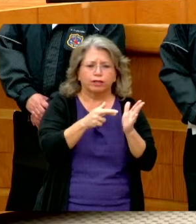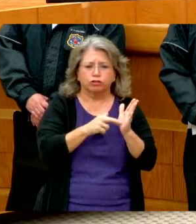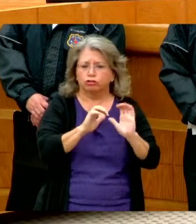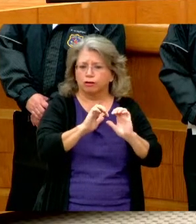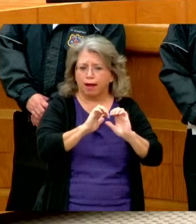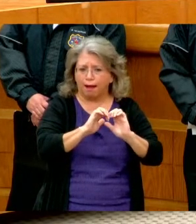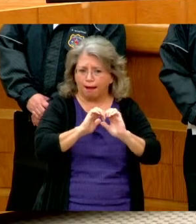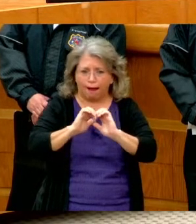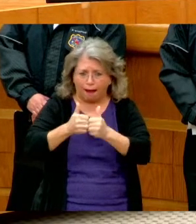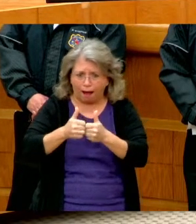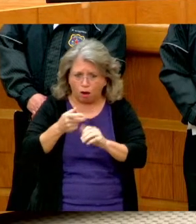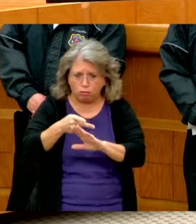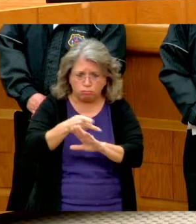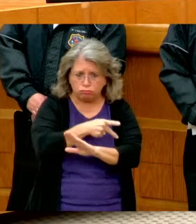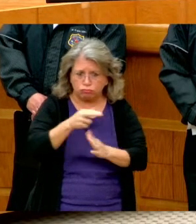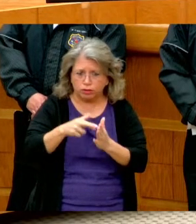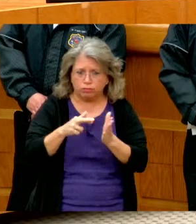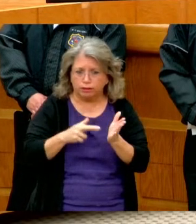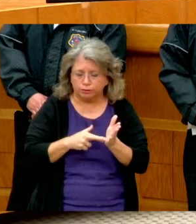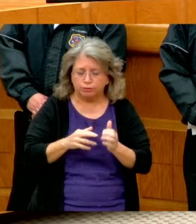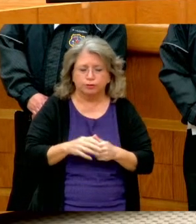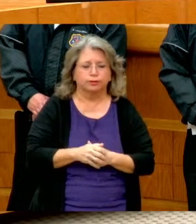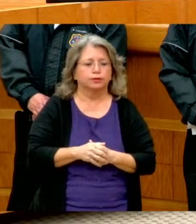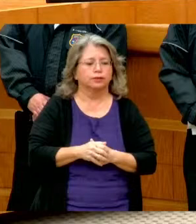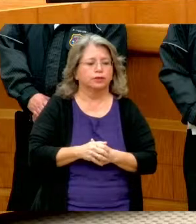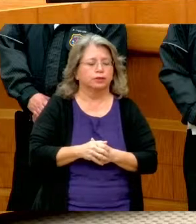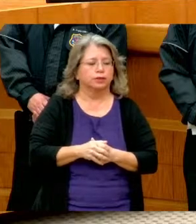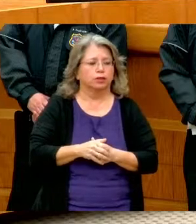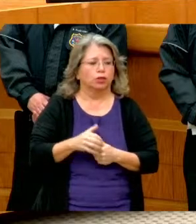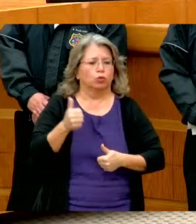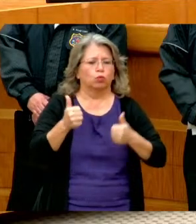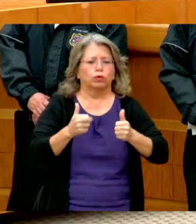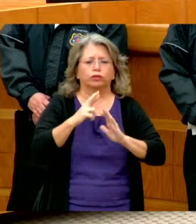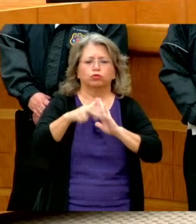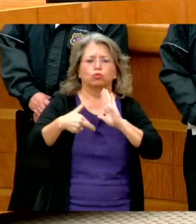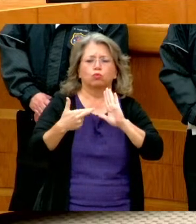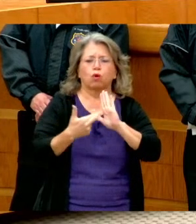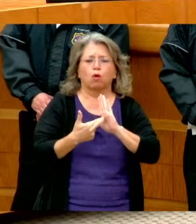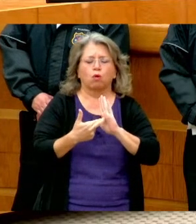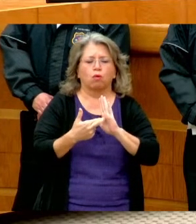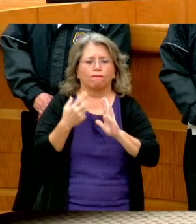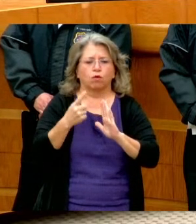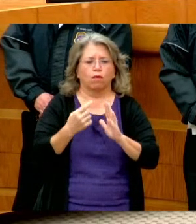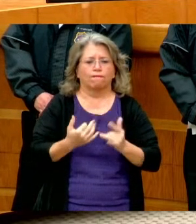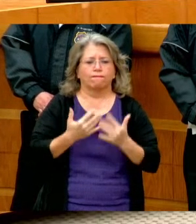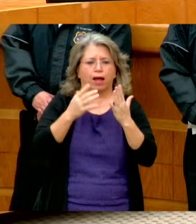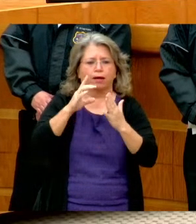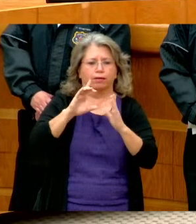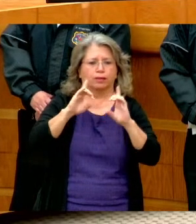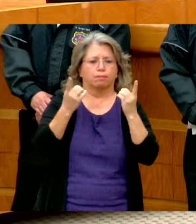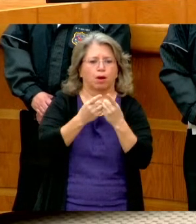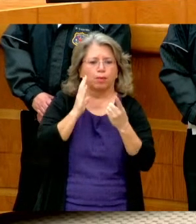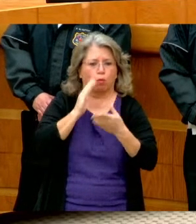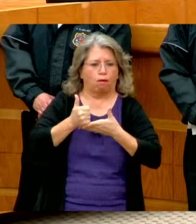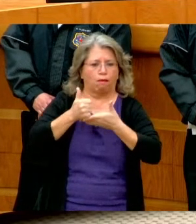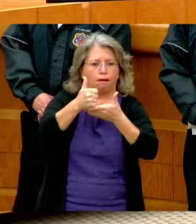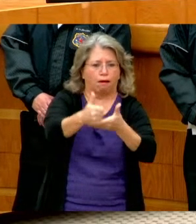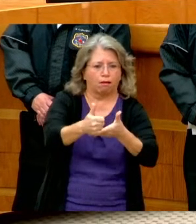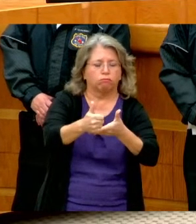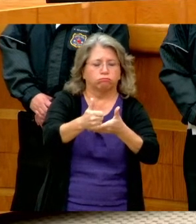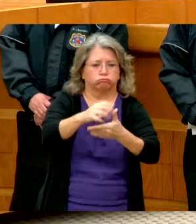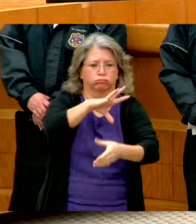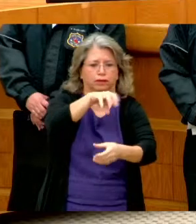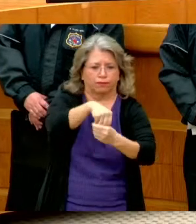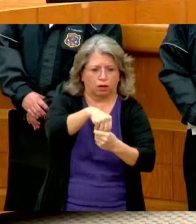you pre-register, and what role that the fire department is going to play. And one way we're being able to move this process forward a